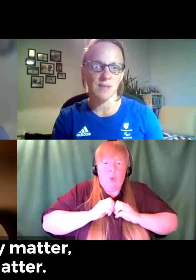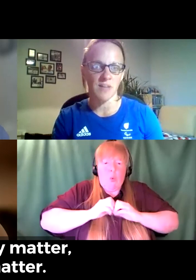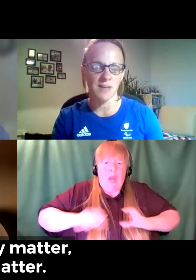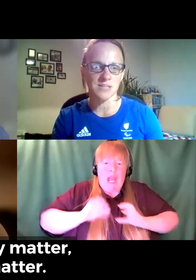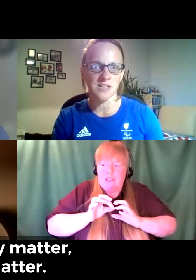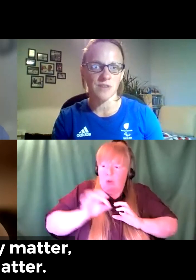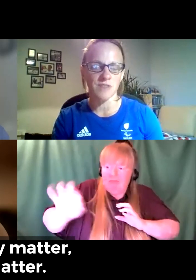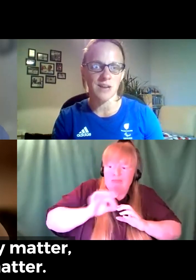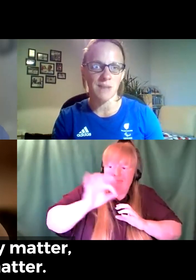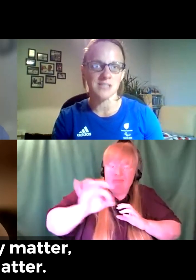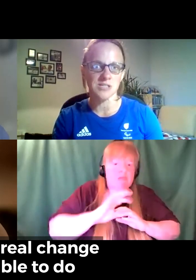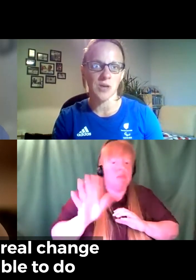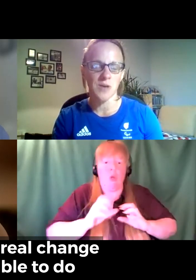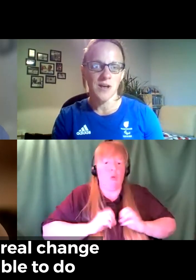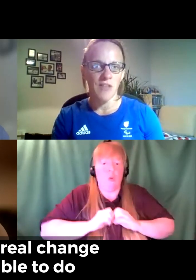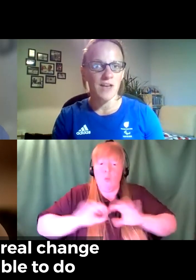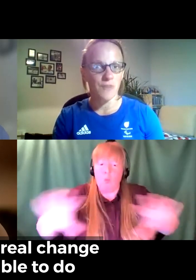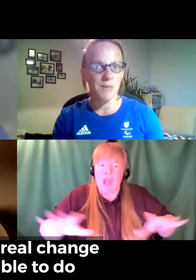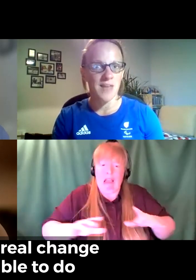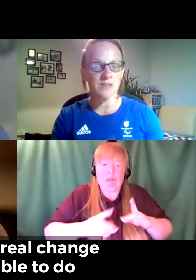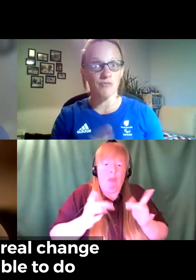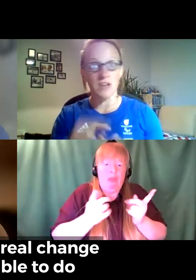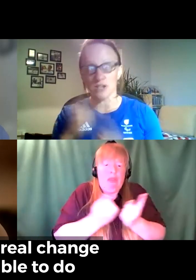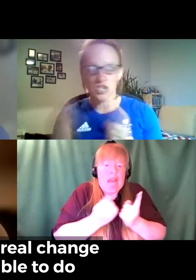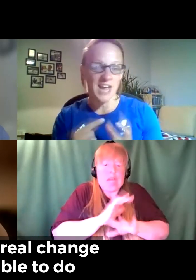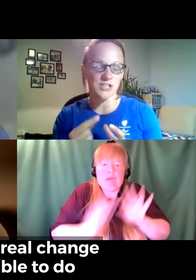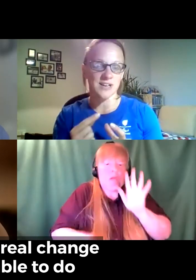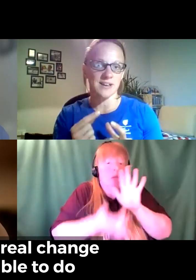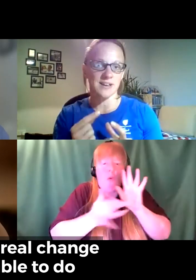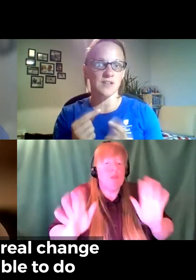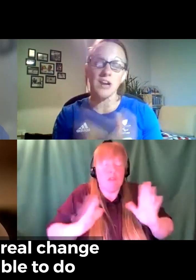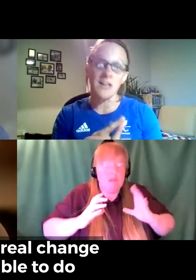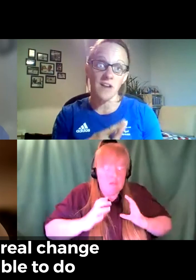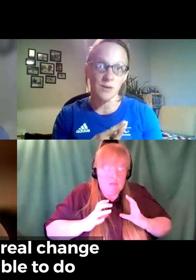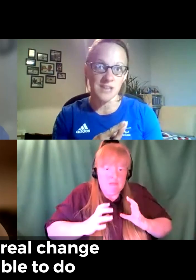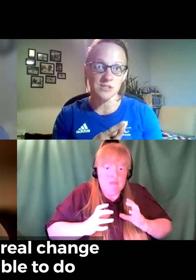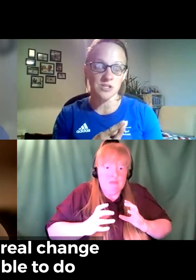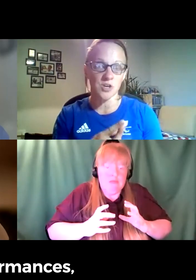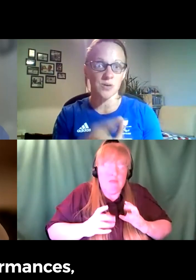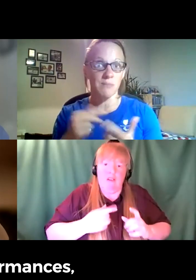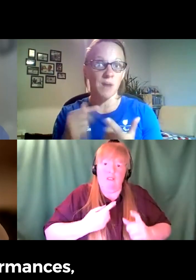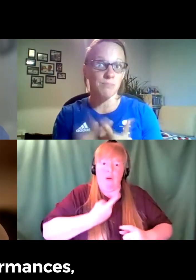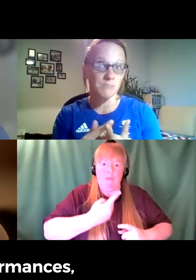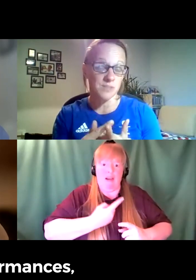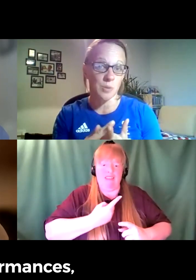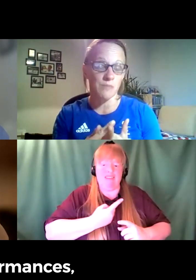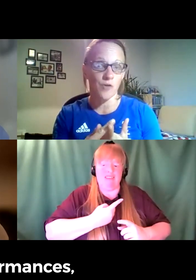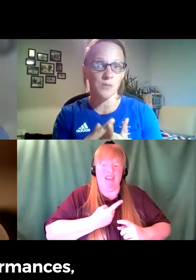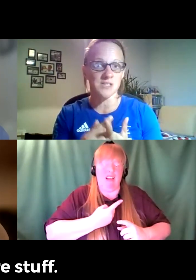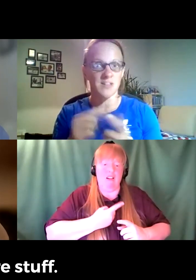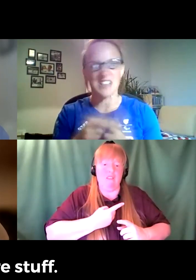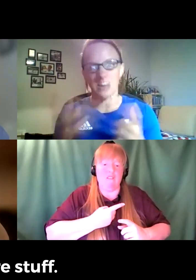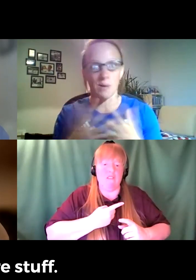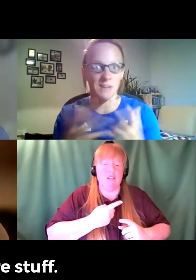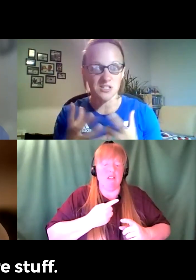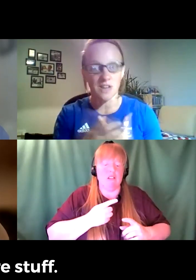seem like they matter, but they don't really matter. So I think for me, there was a real change in the training that I was able to do and my subsequent performances,